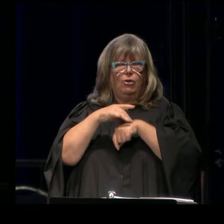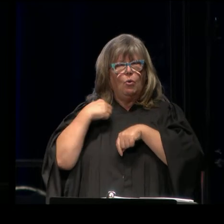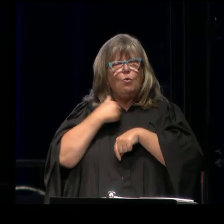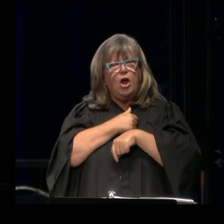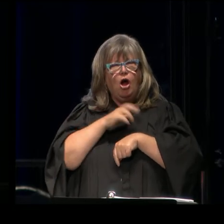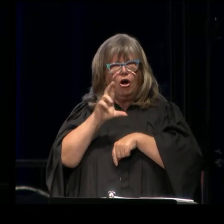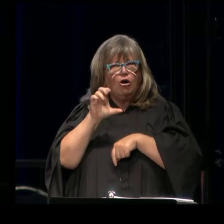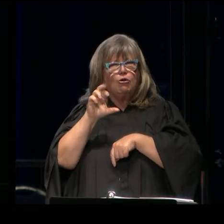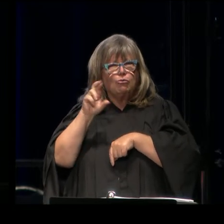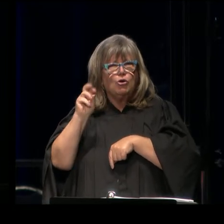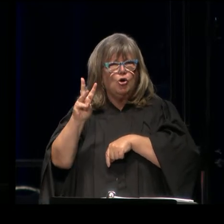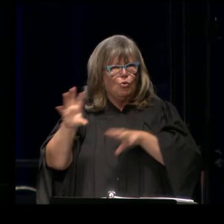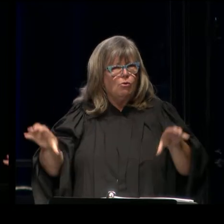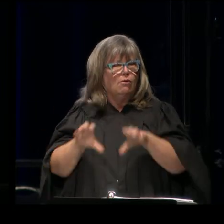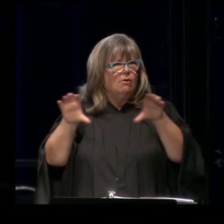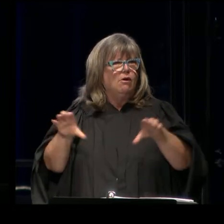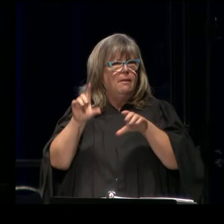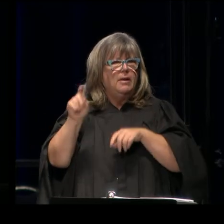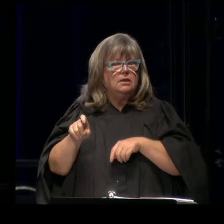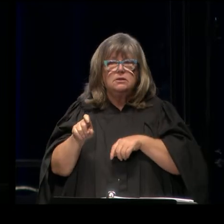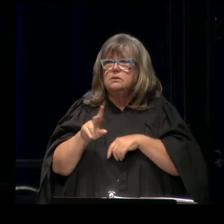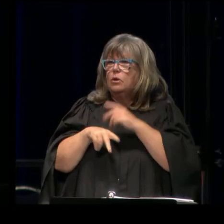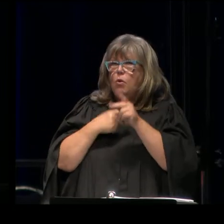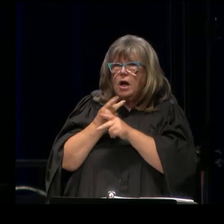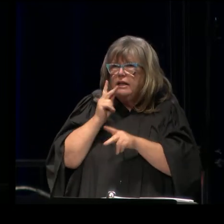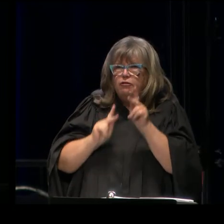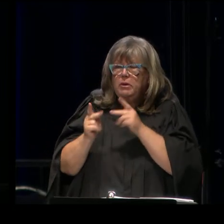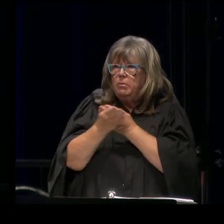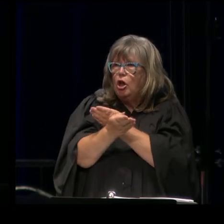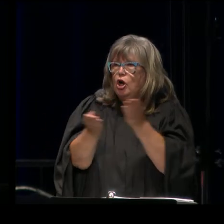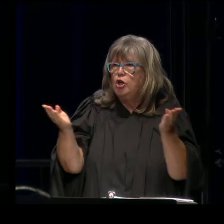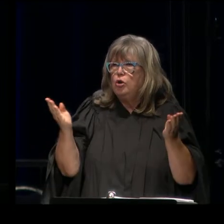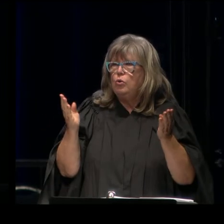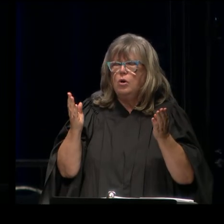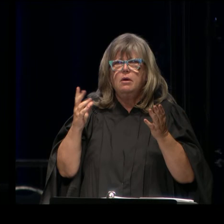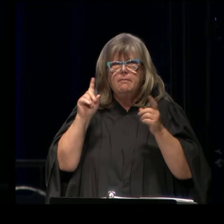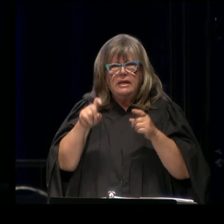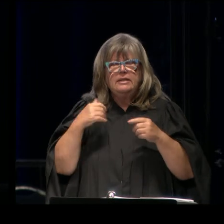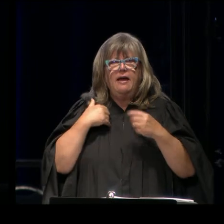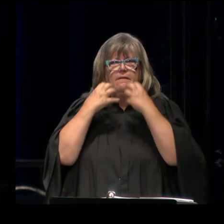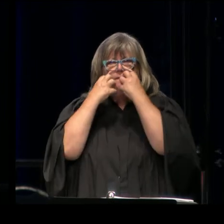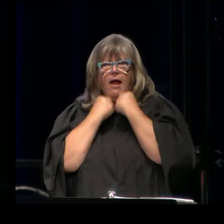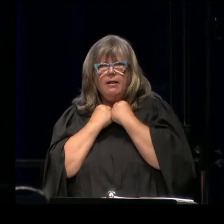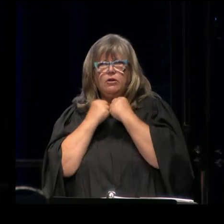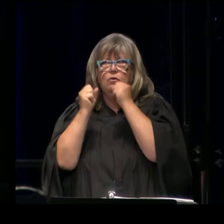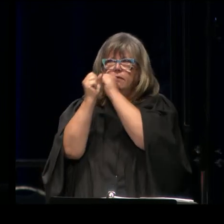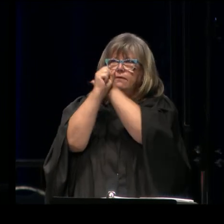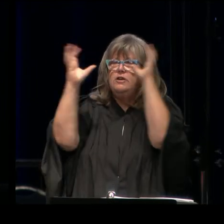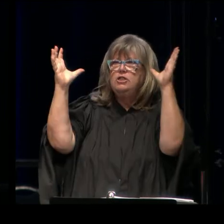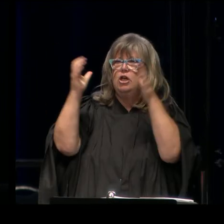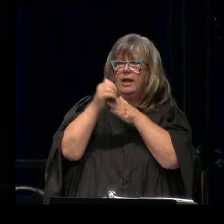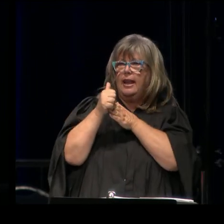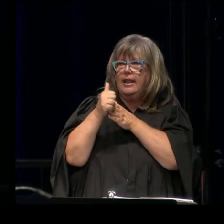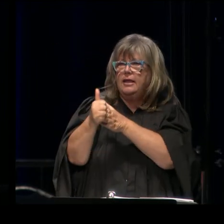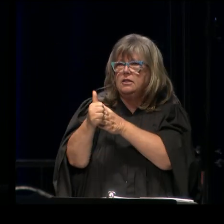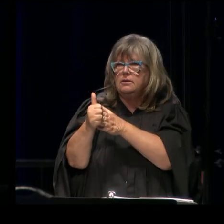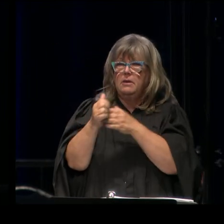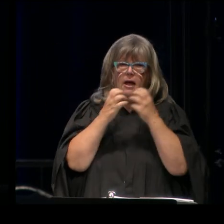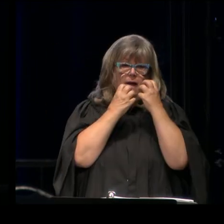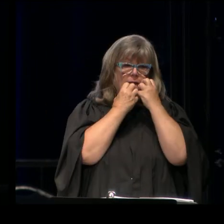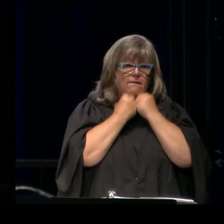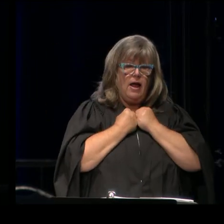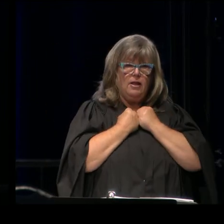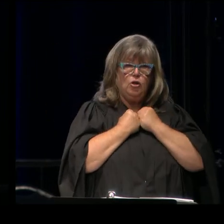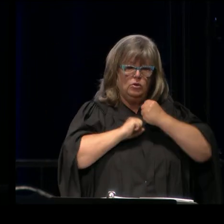kind of people must you be? You must be people of value, of vision, and leadership. Values provide the